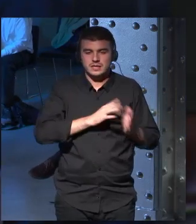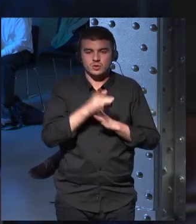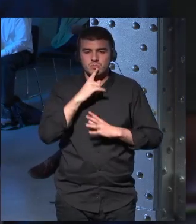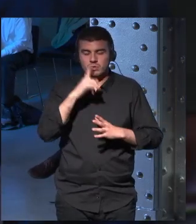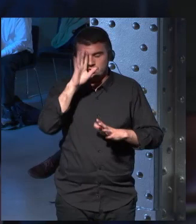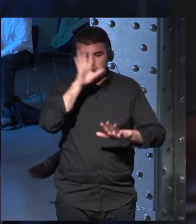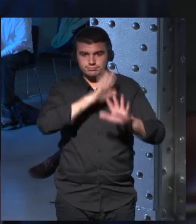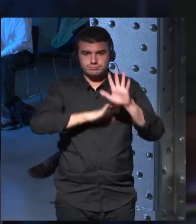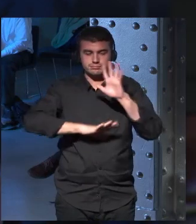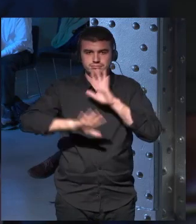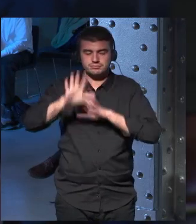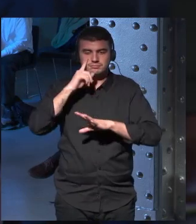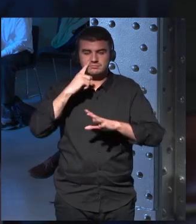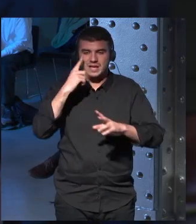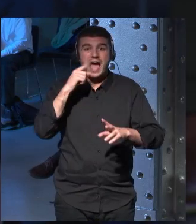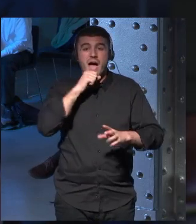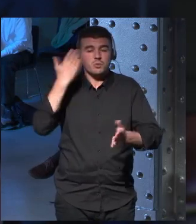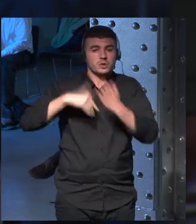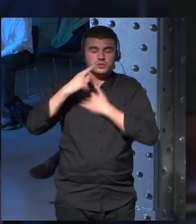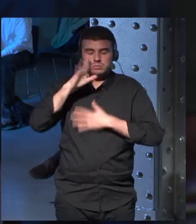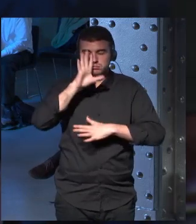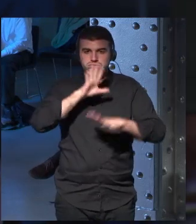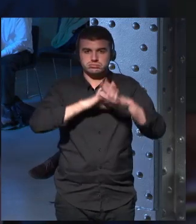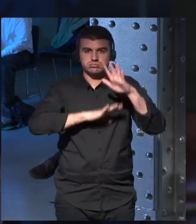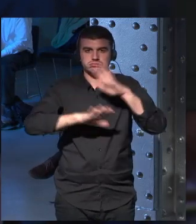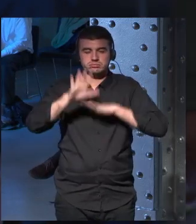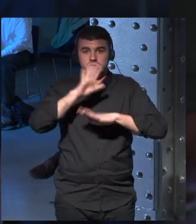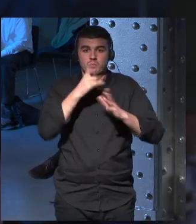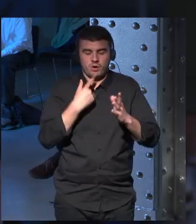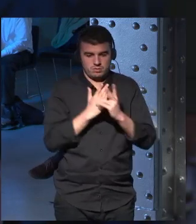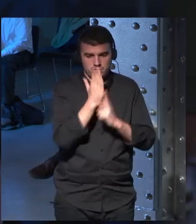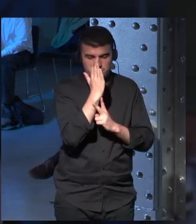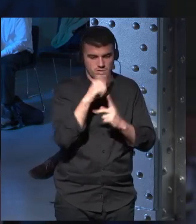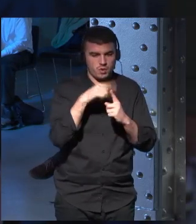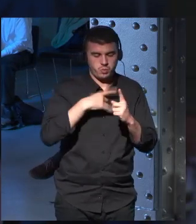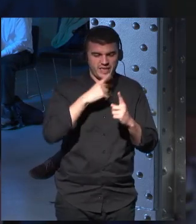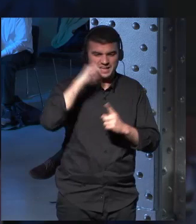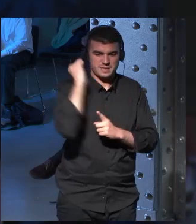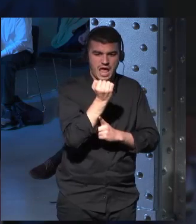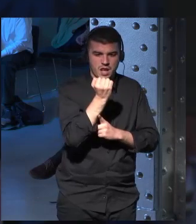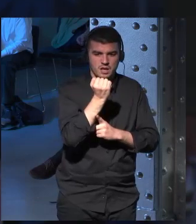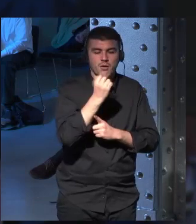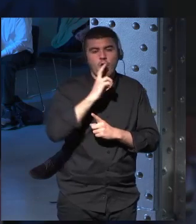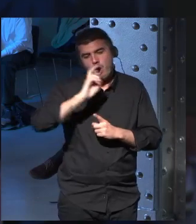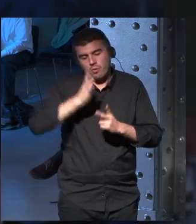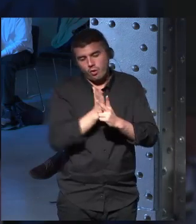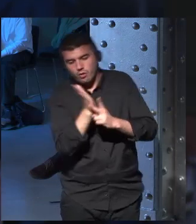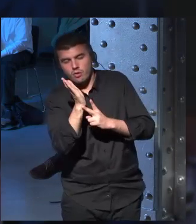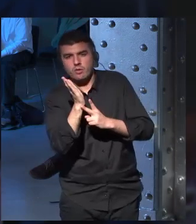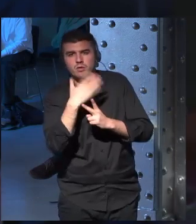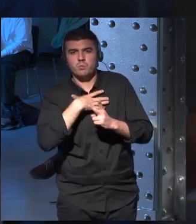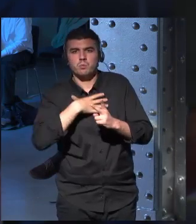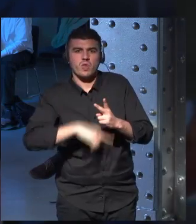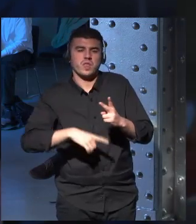ancestors. These ancestors were, on the one hand, criminals, but on the other hand, they thought of themselves